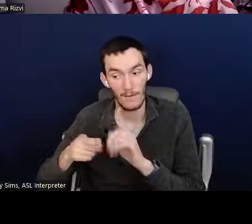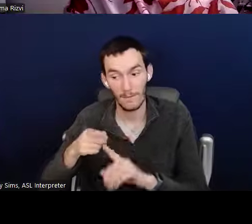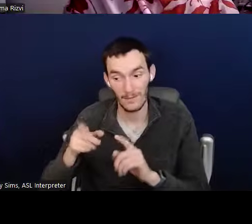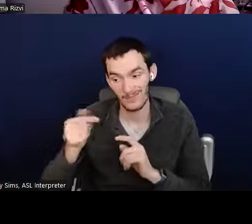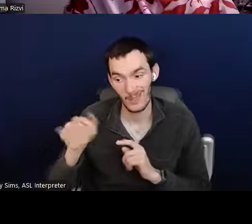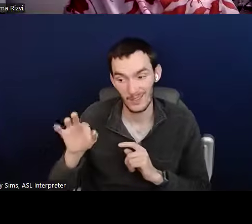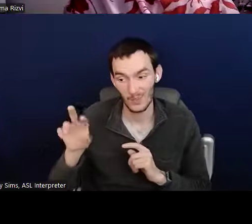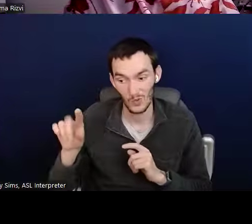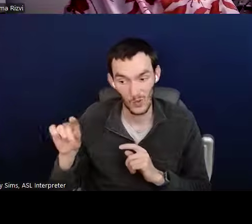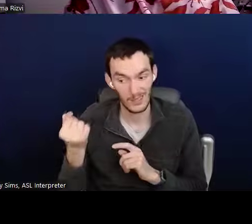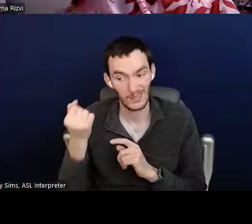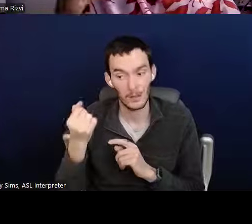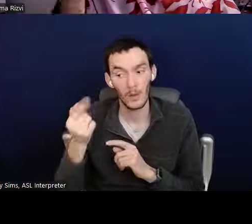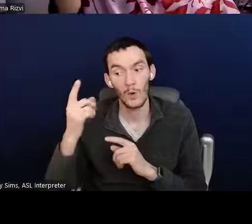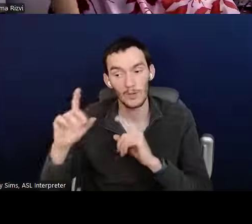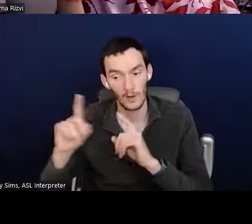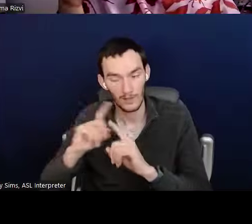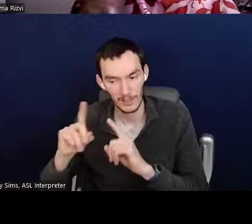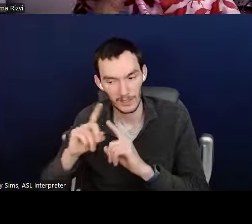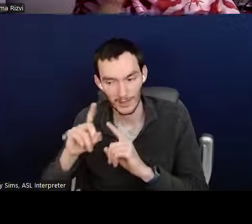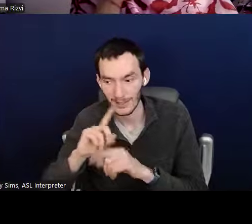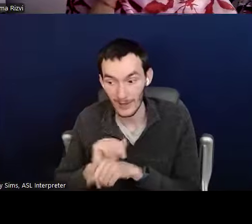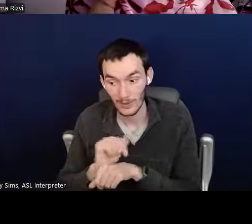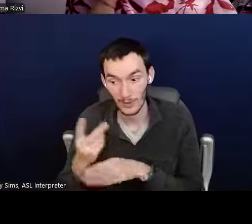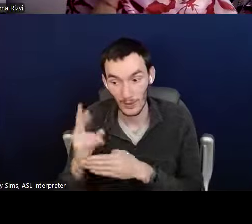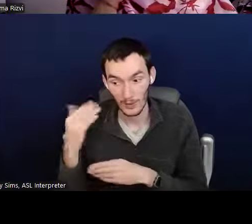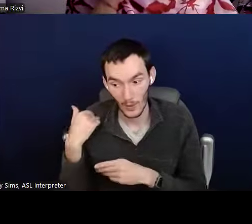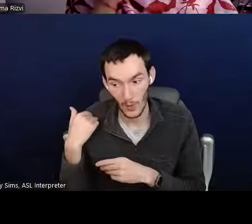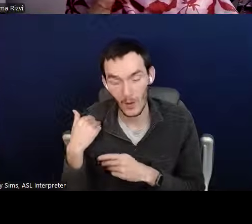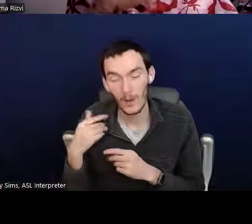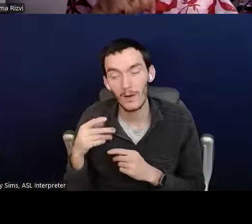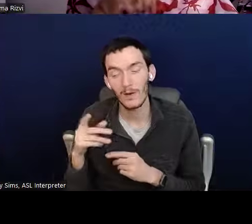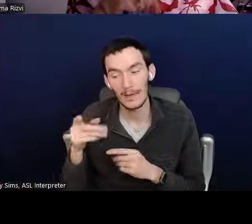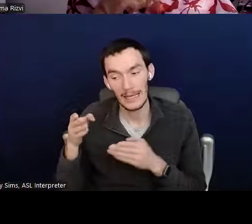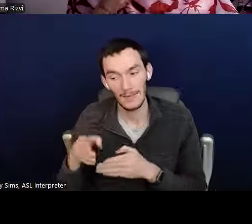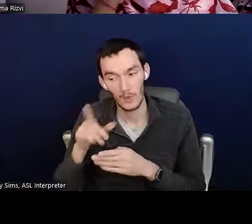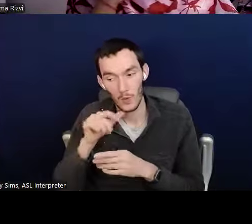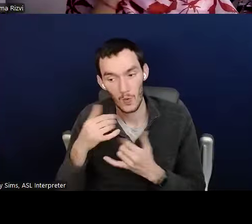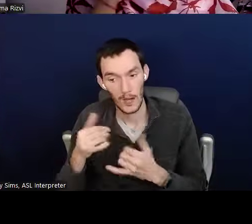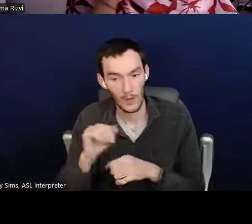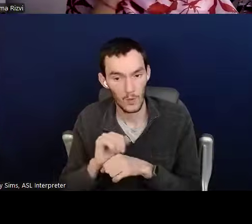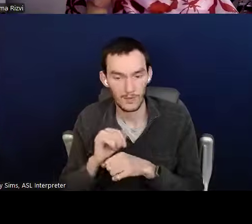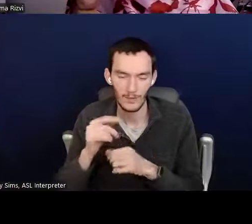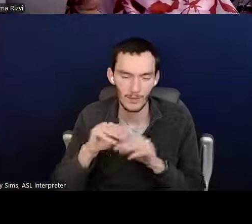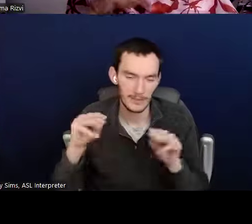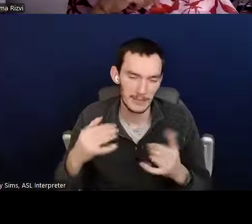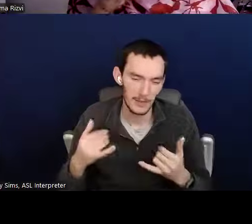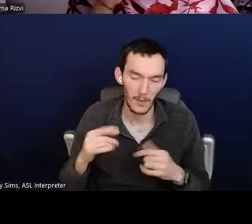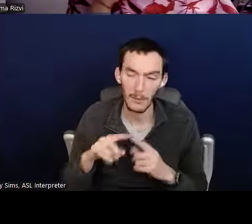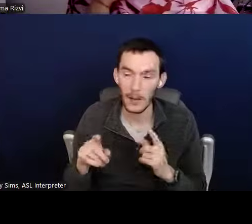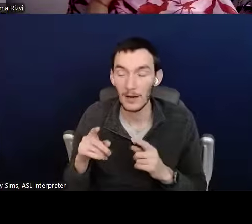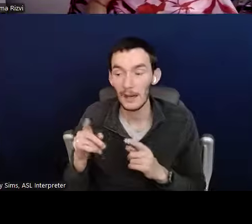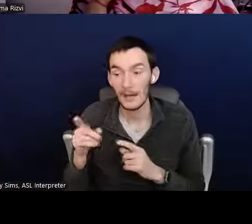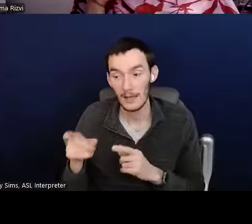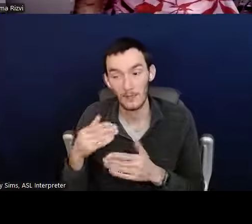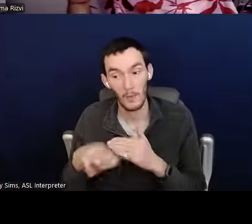1920s. In one conversation, in fact, just 2 weeks ago, I was told that the individual who now works at the museum now, but he had in fact been